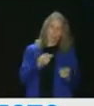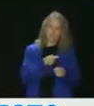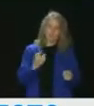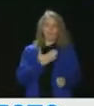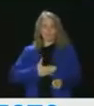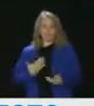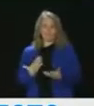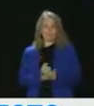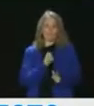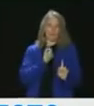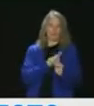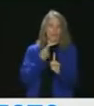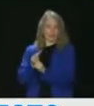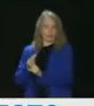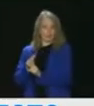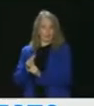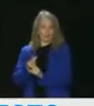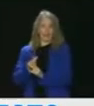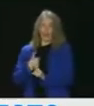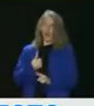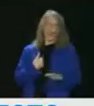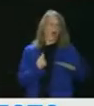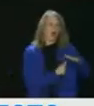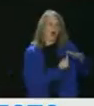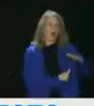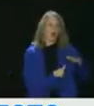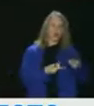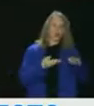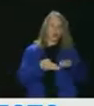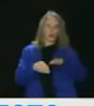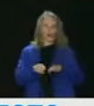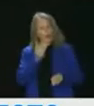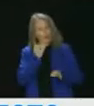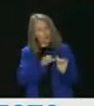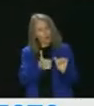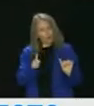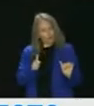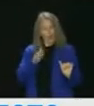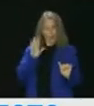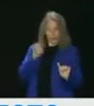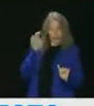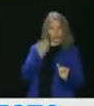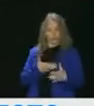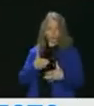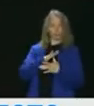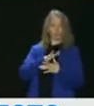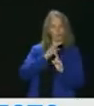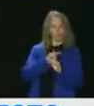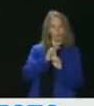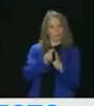we want to avoid isolation and restrictions. And that's what Canadians did.